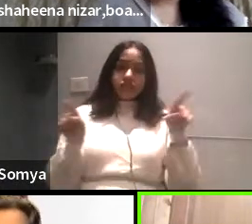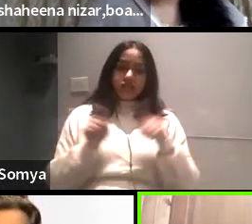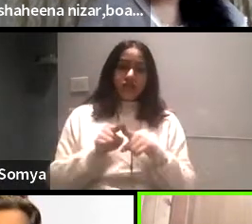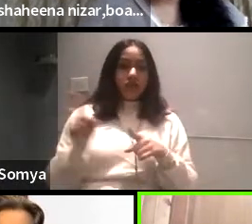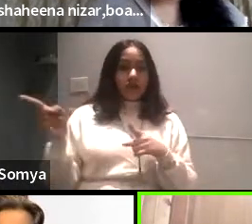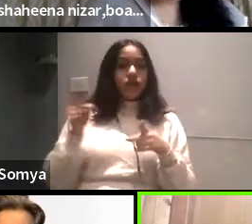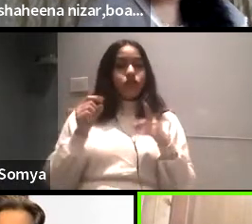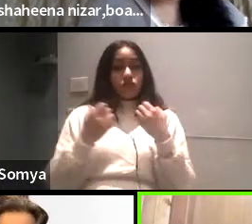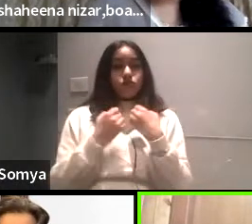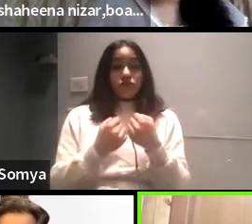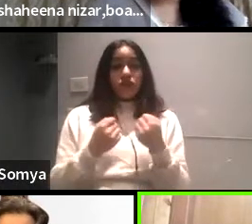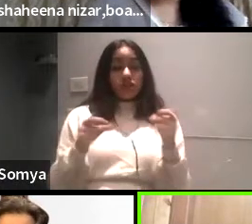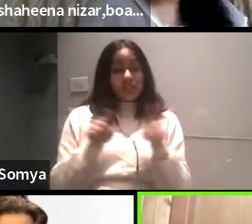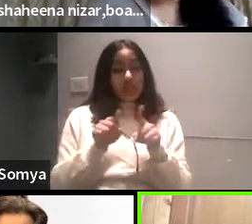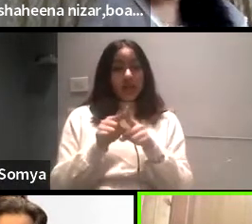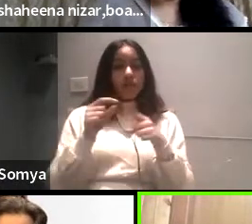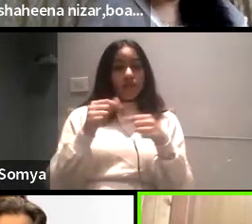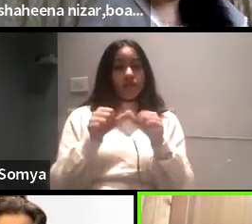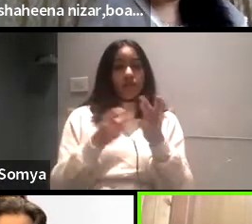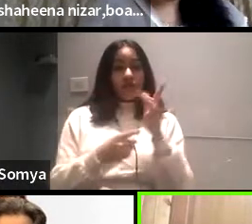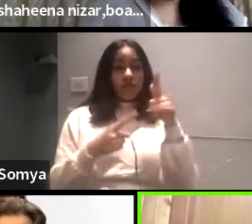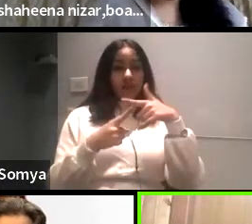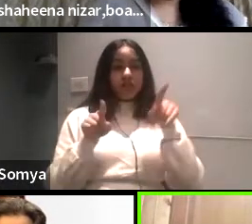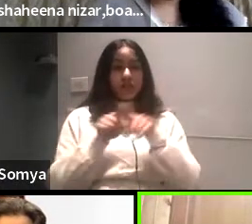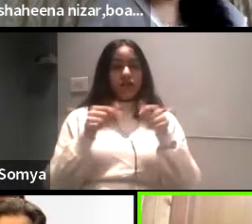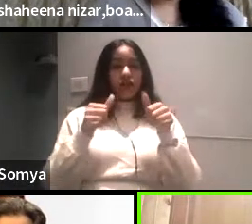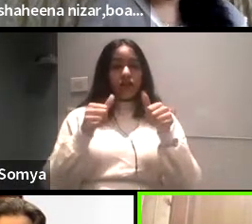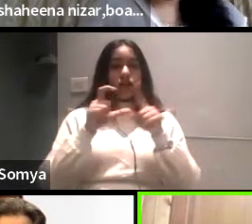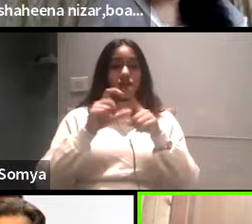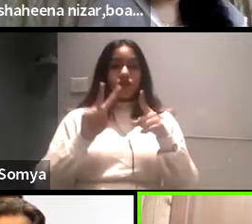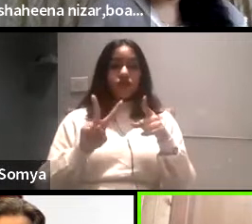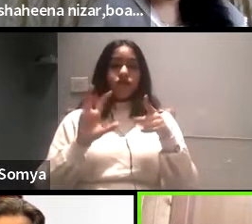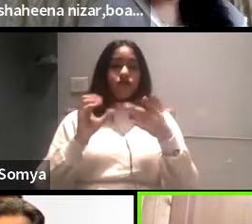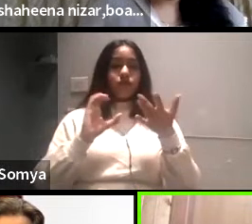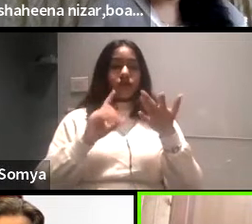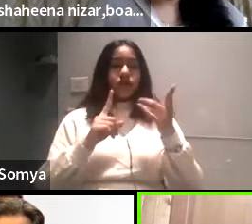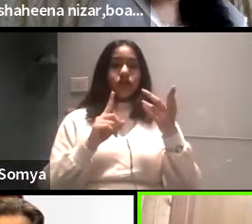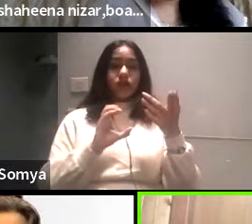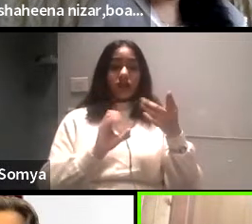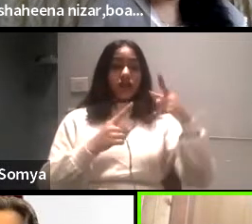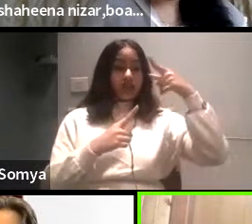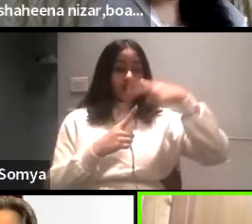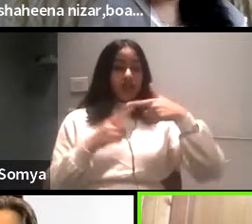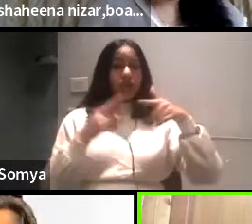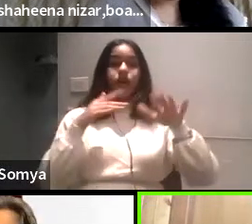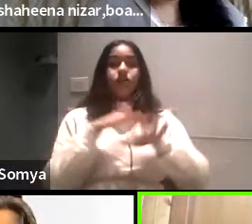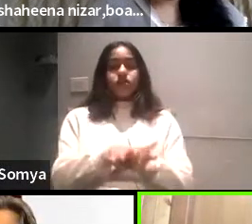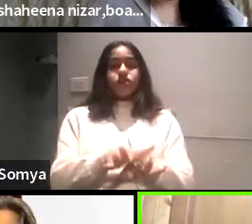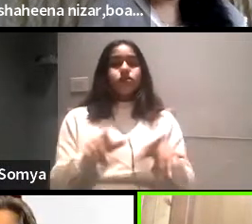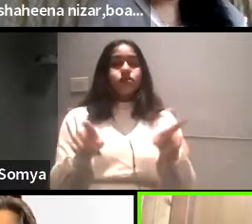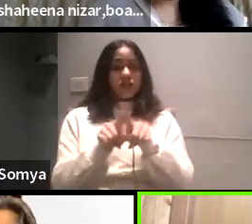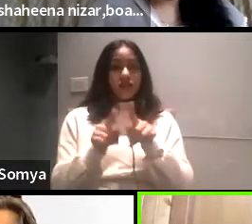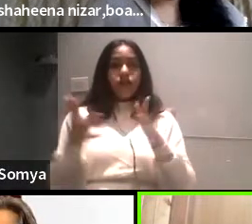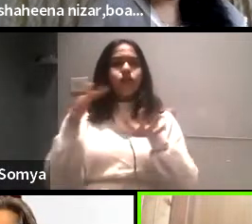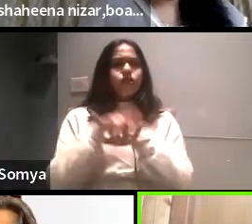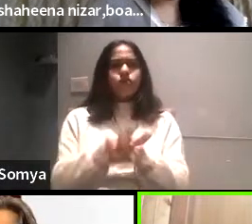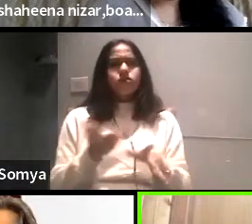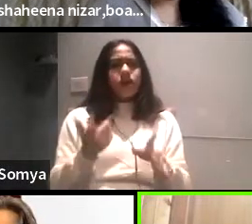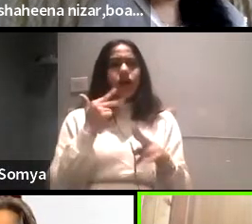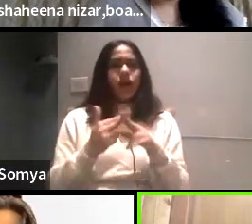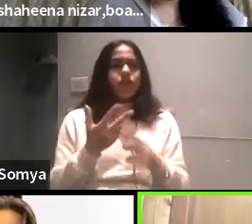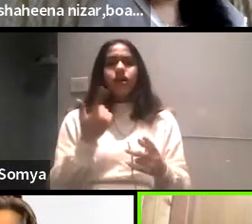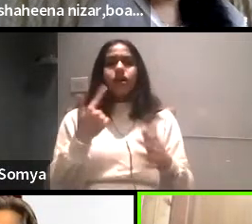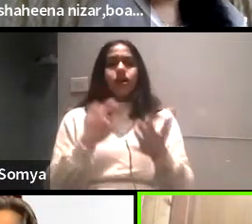a very staunch patron and an advocate of inclusion and enabling